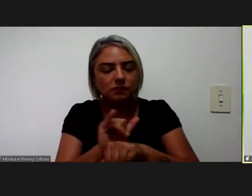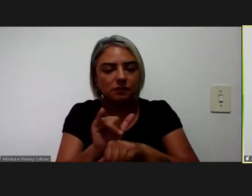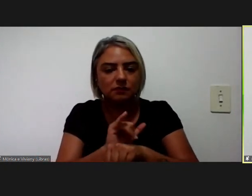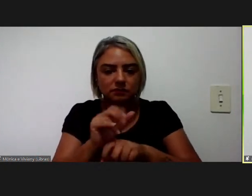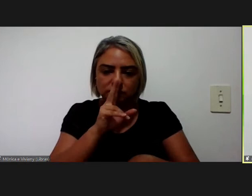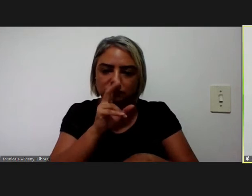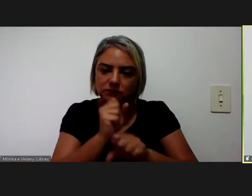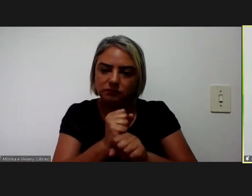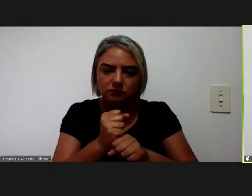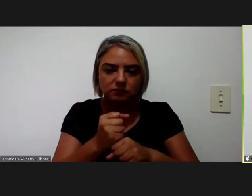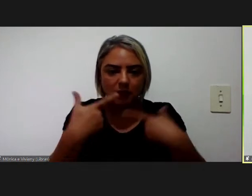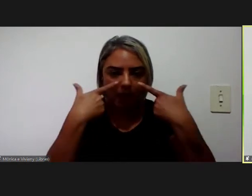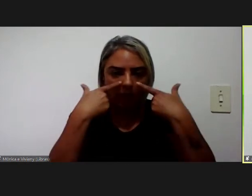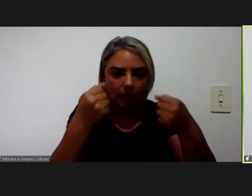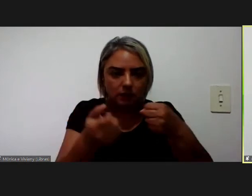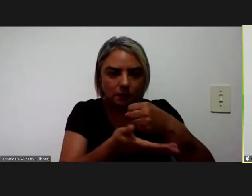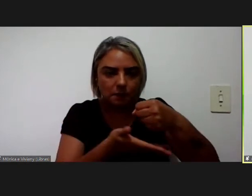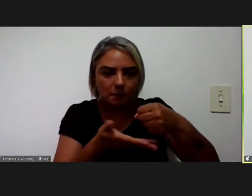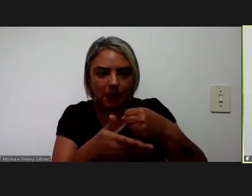resource